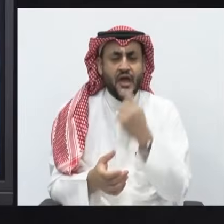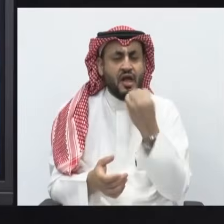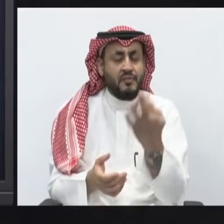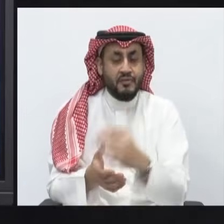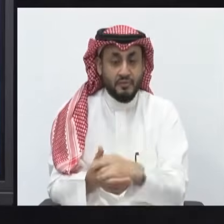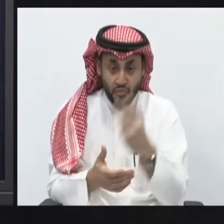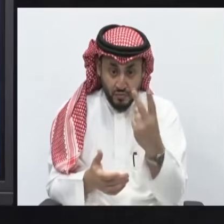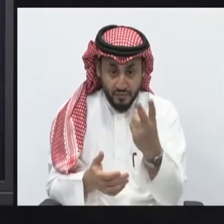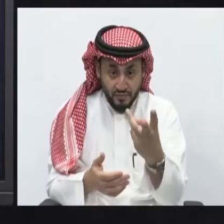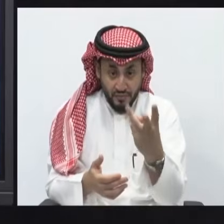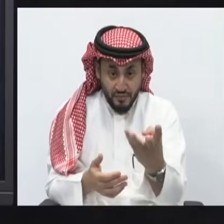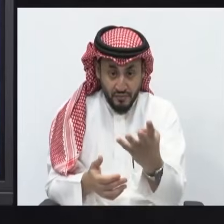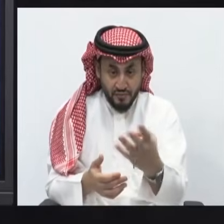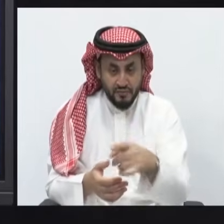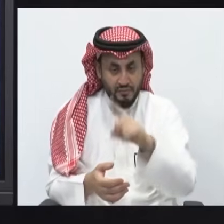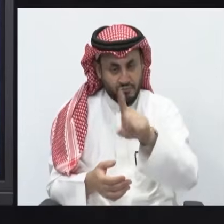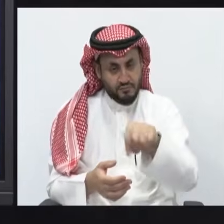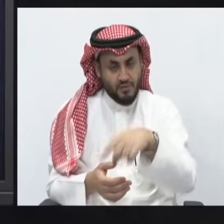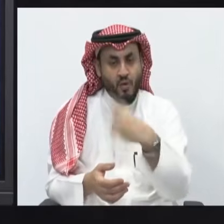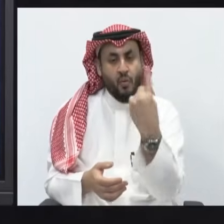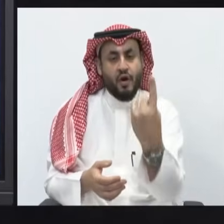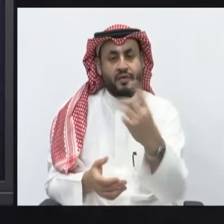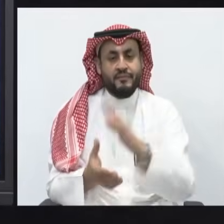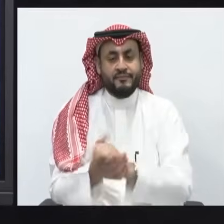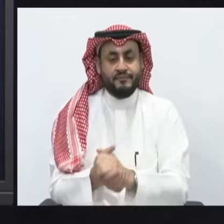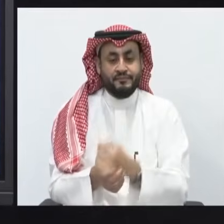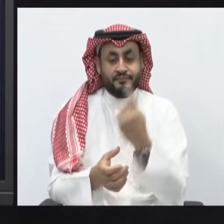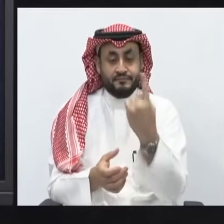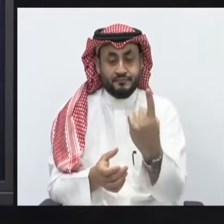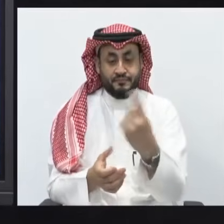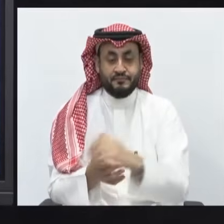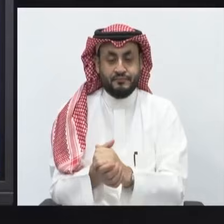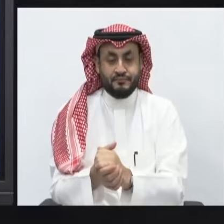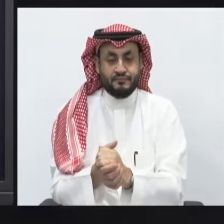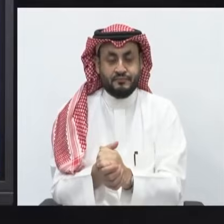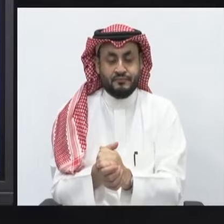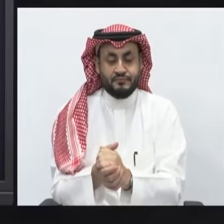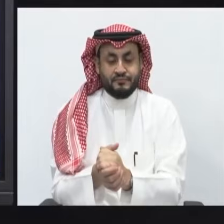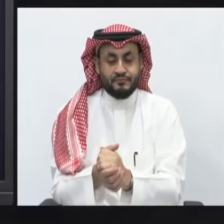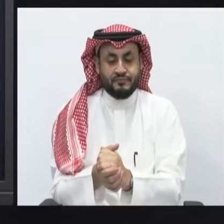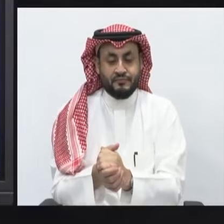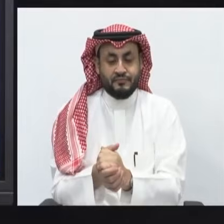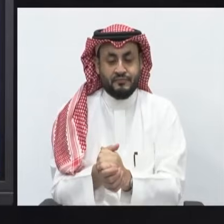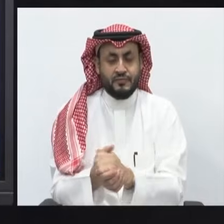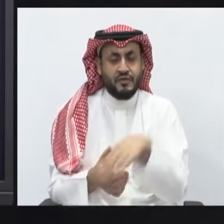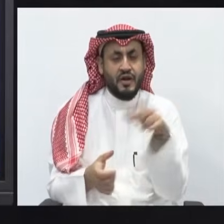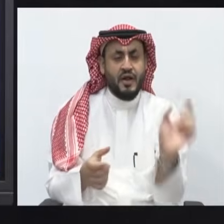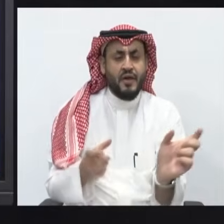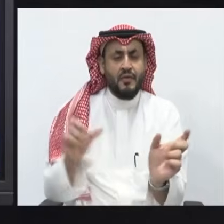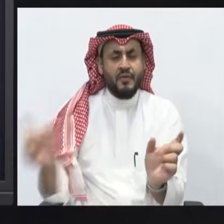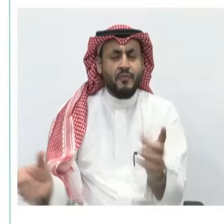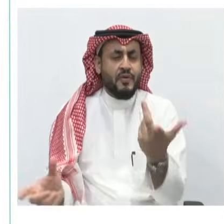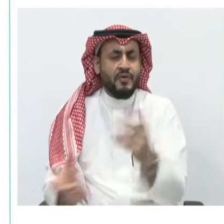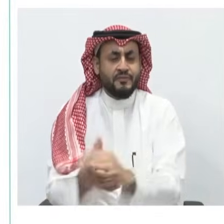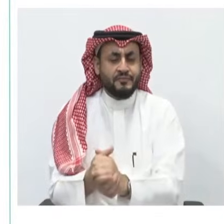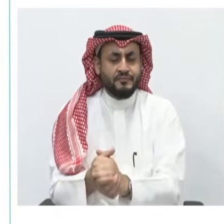mouths do we have? Yes. How many? 1 or 2 or 3? Yes. It is only 1. That's